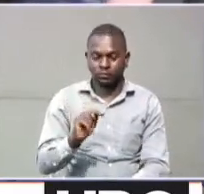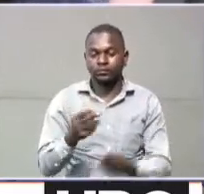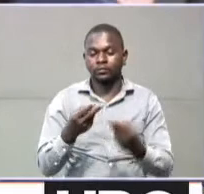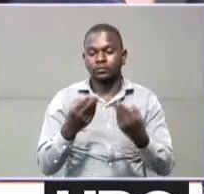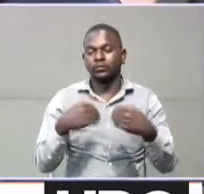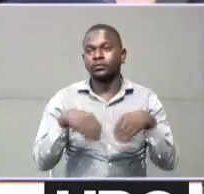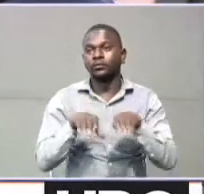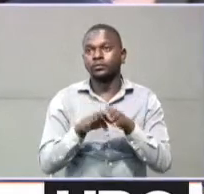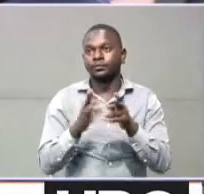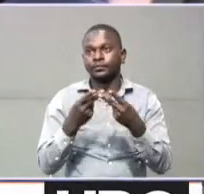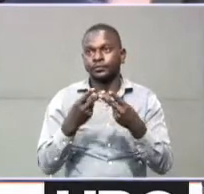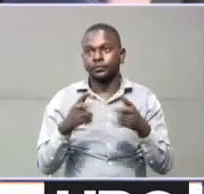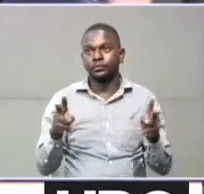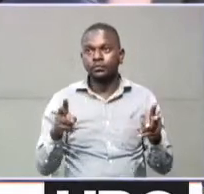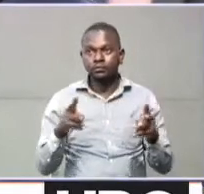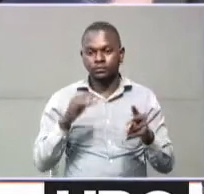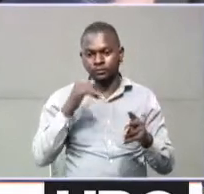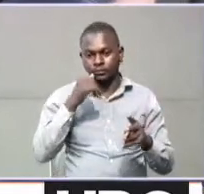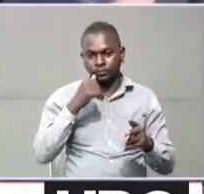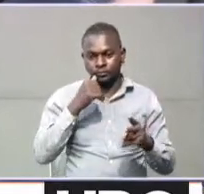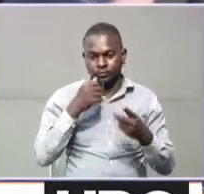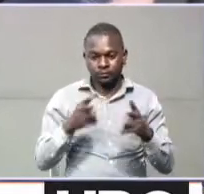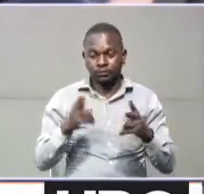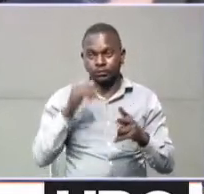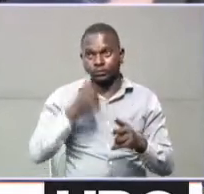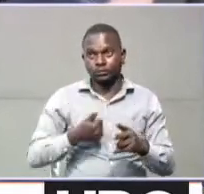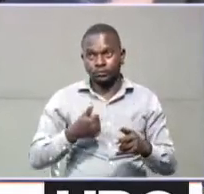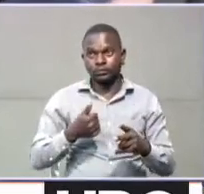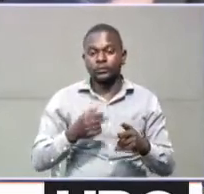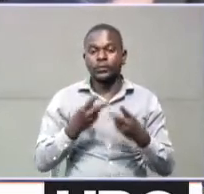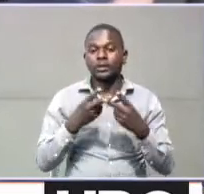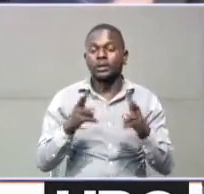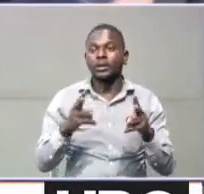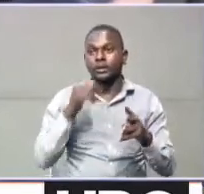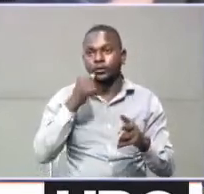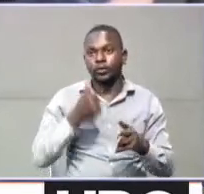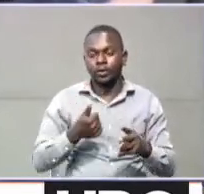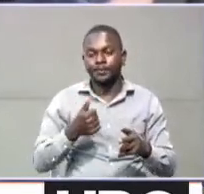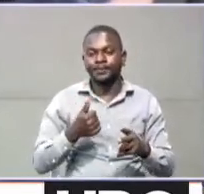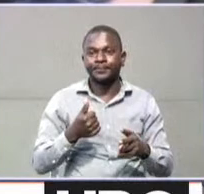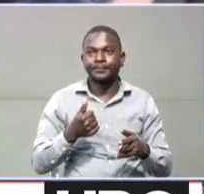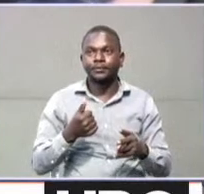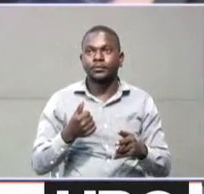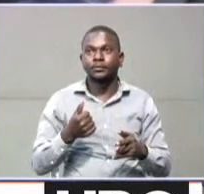start tomorrow we are starting tomorrow